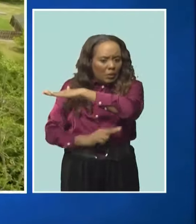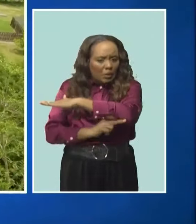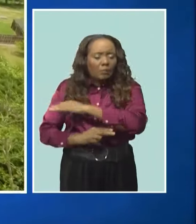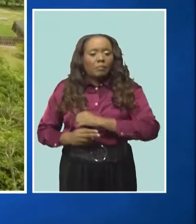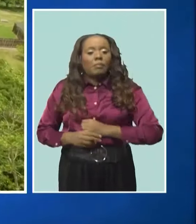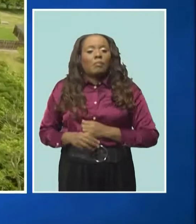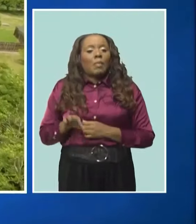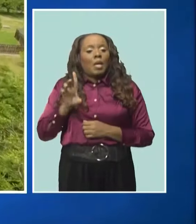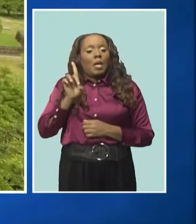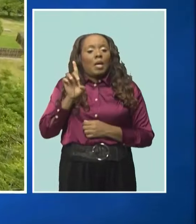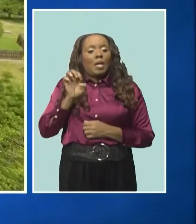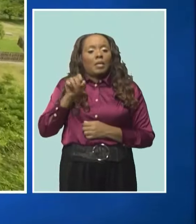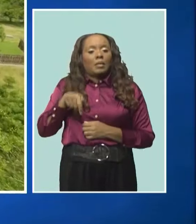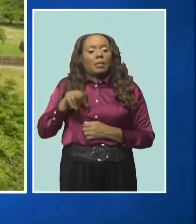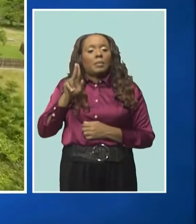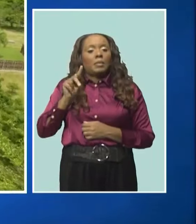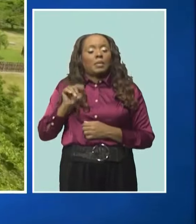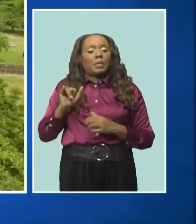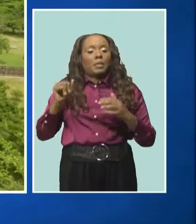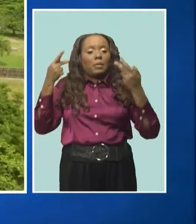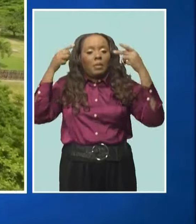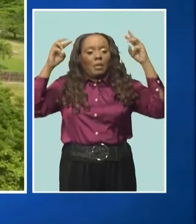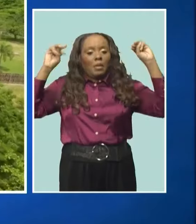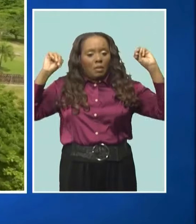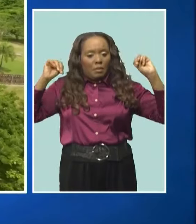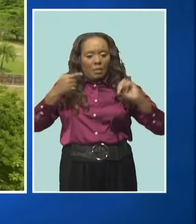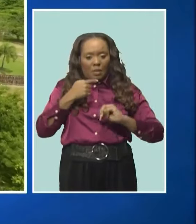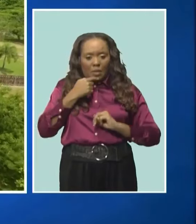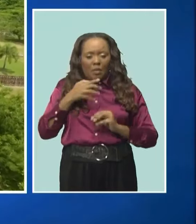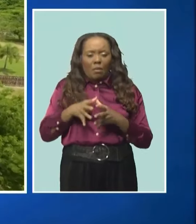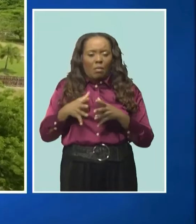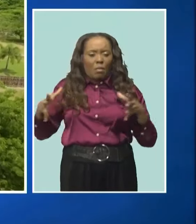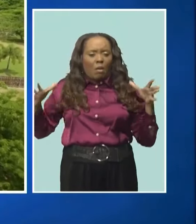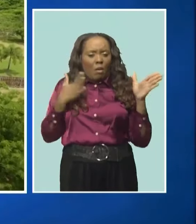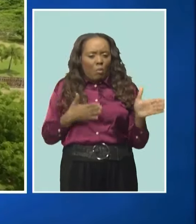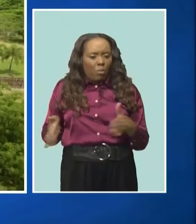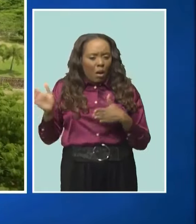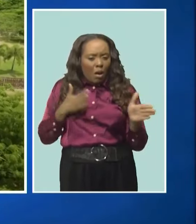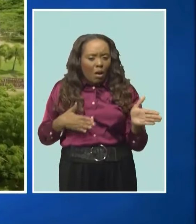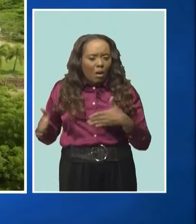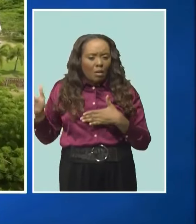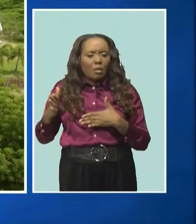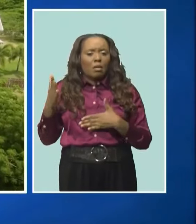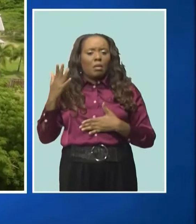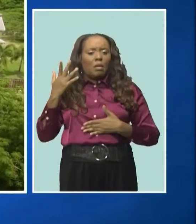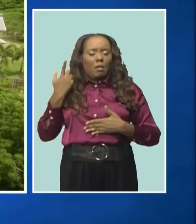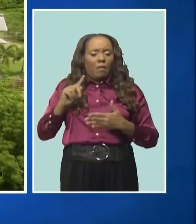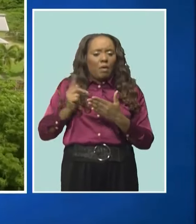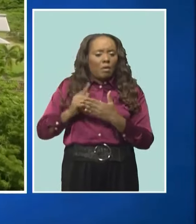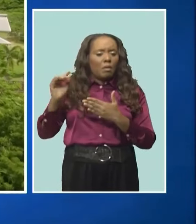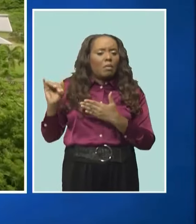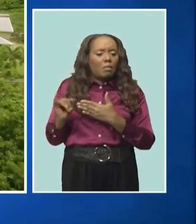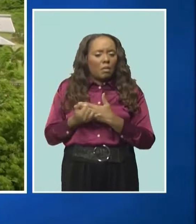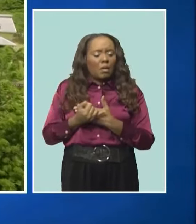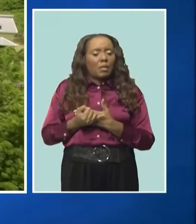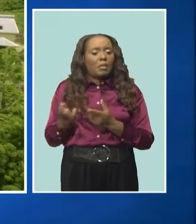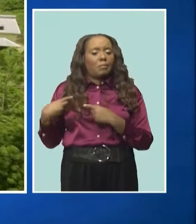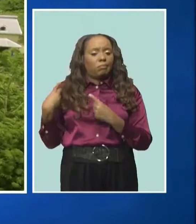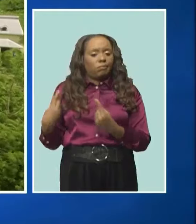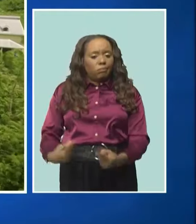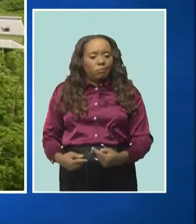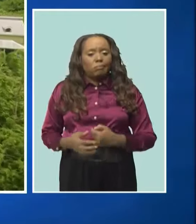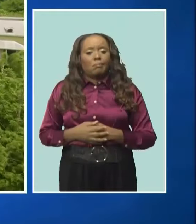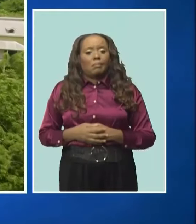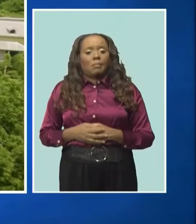Deputy Prime Minister and Minister of Transport and Works, Cynthia Bradshaw, says a tremendous amount of planning went into bringing the project to this